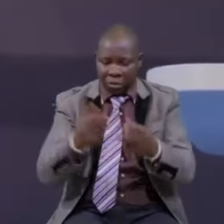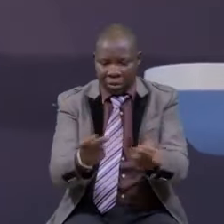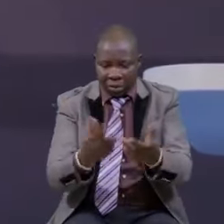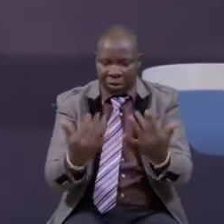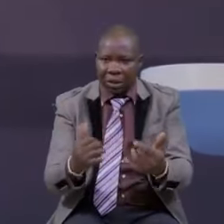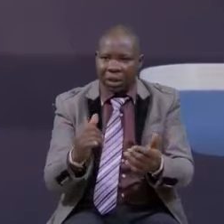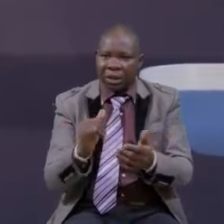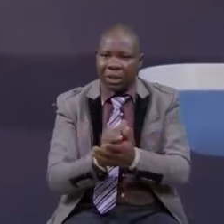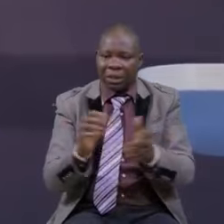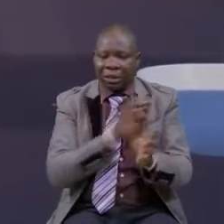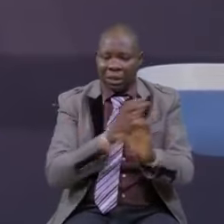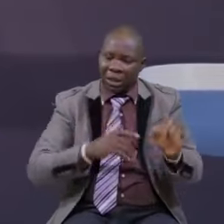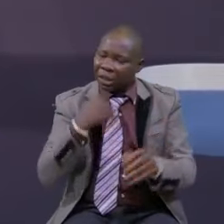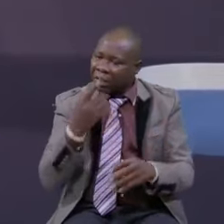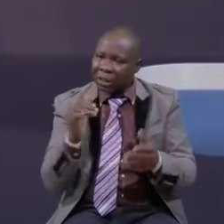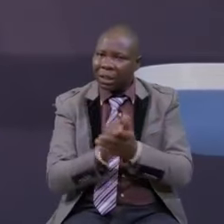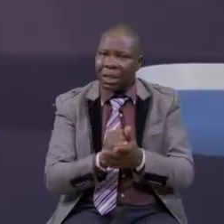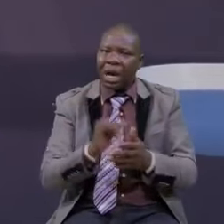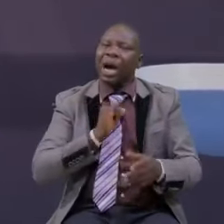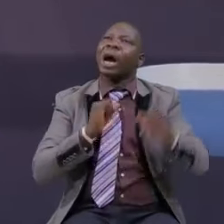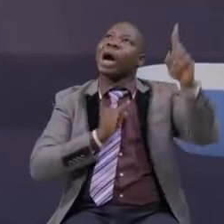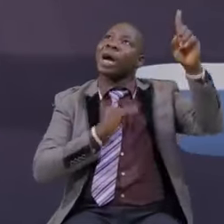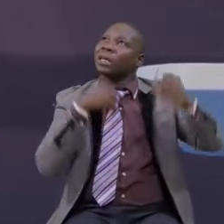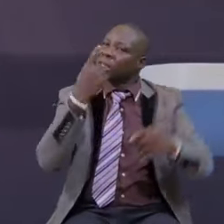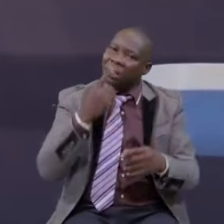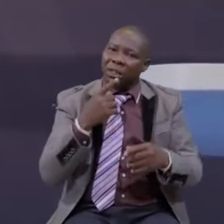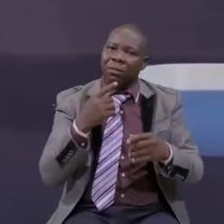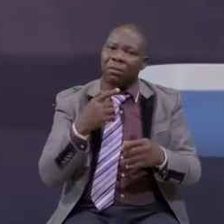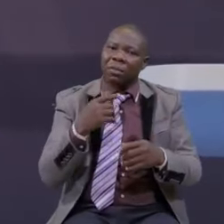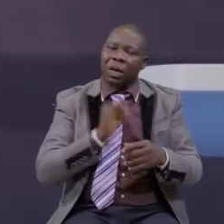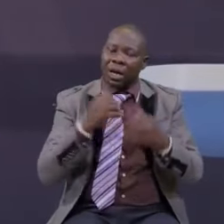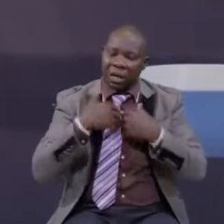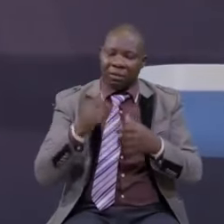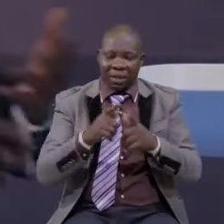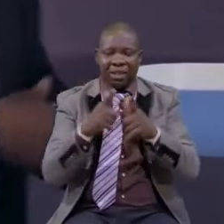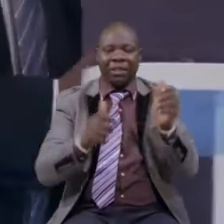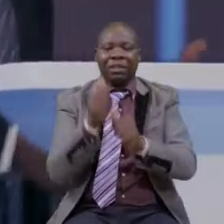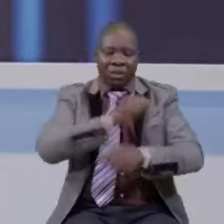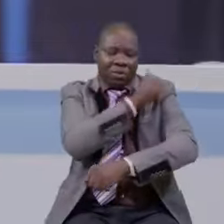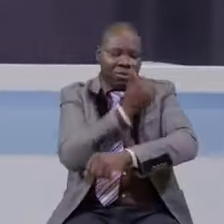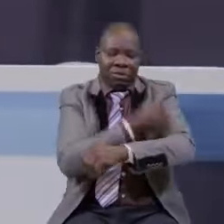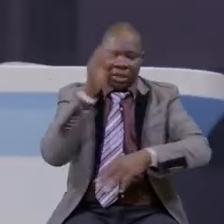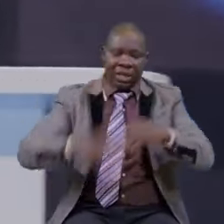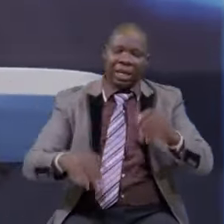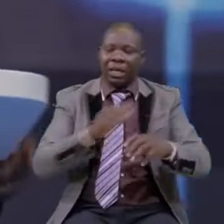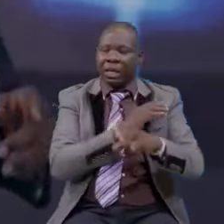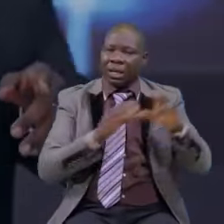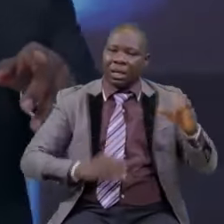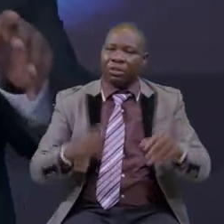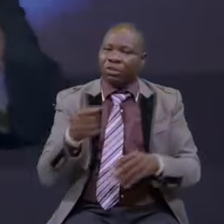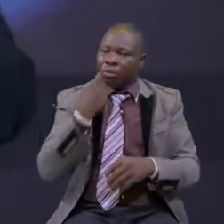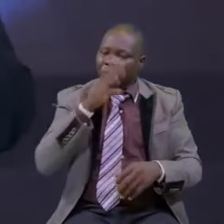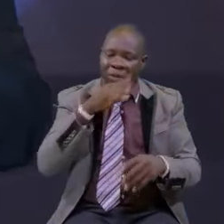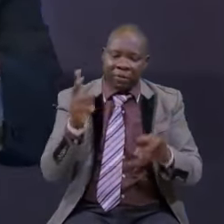say. They're claiming greater authority than Christ. Be very careful. If the word that comes out of the mouth of the